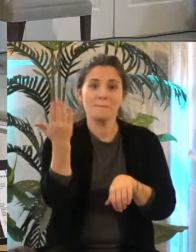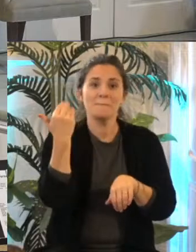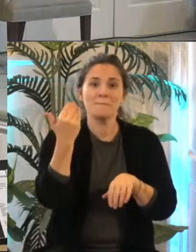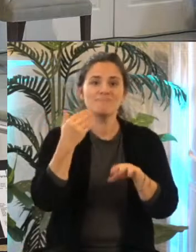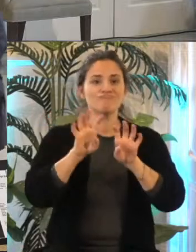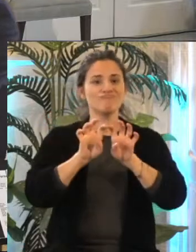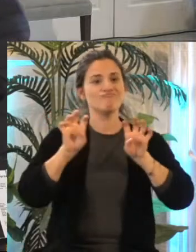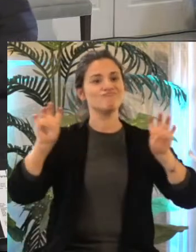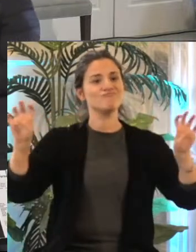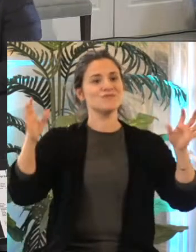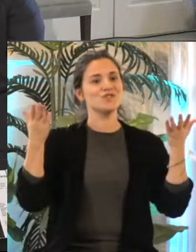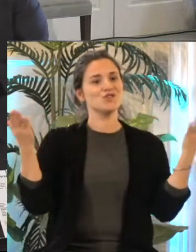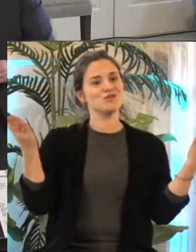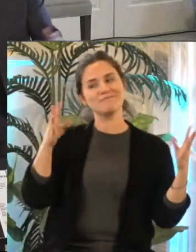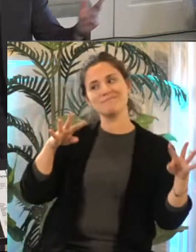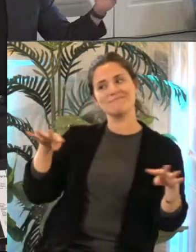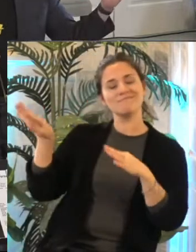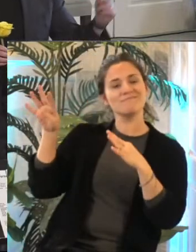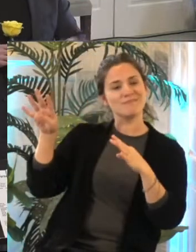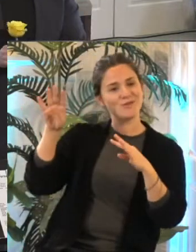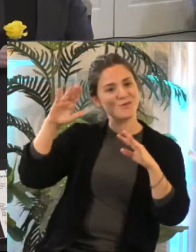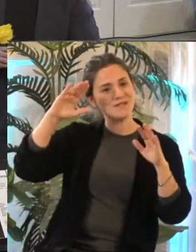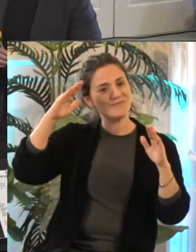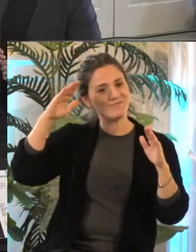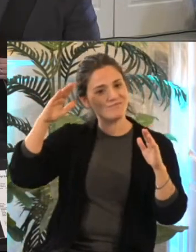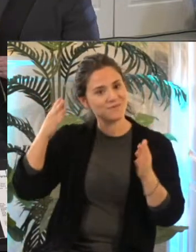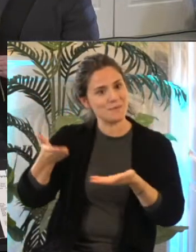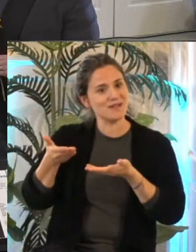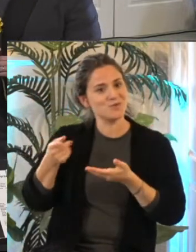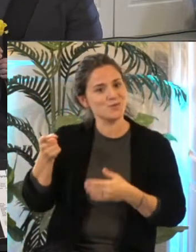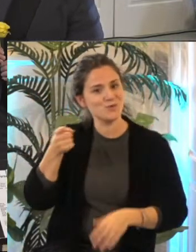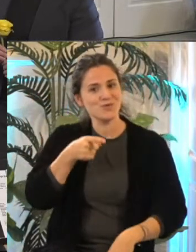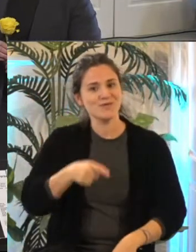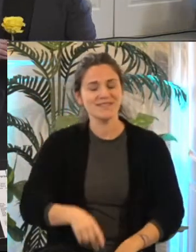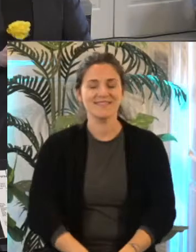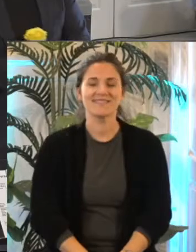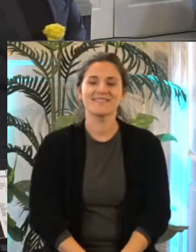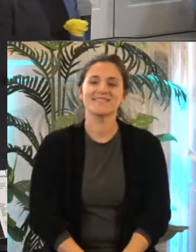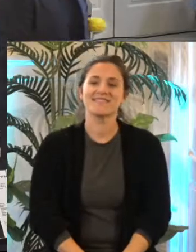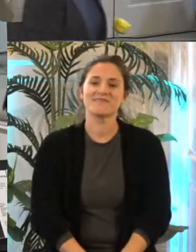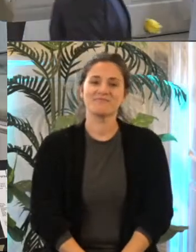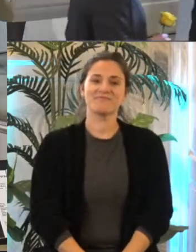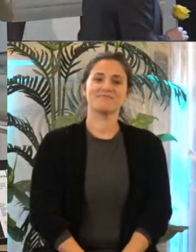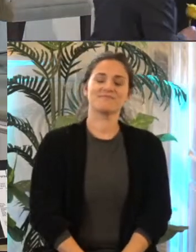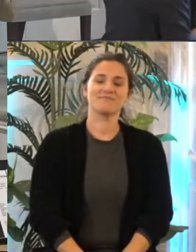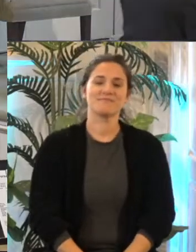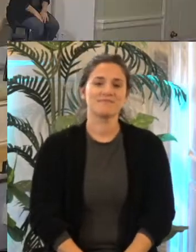onto the chancel and join me and Nicole.